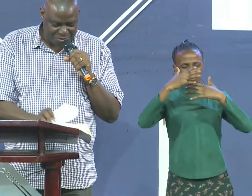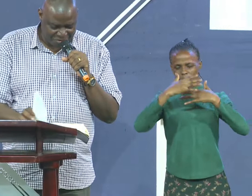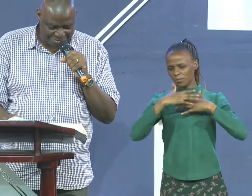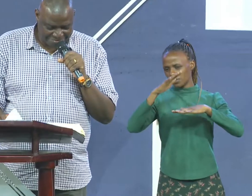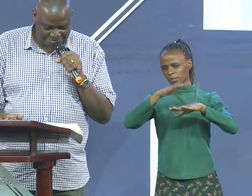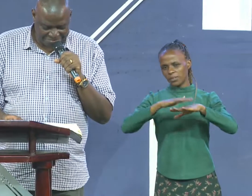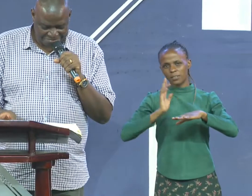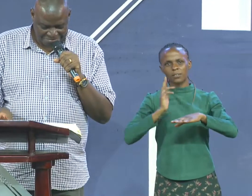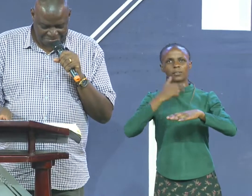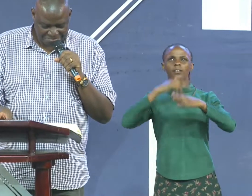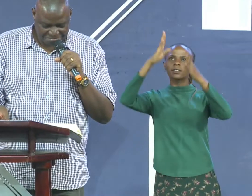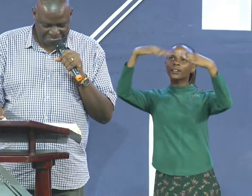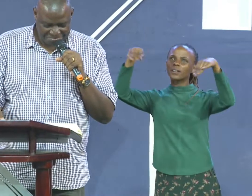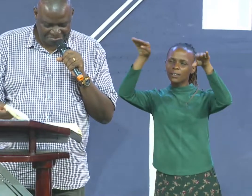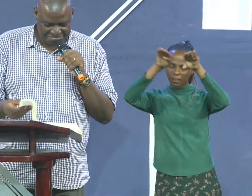breath of God.